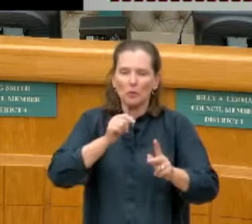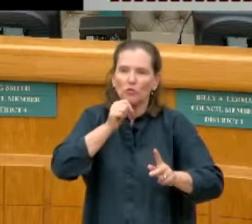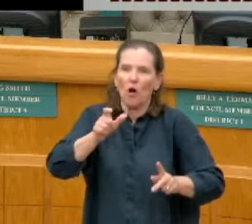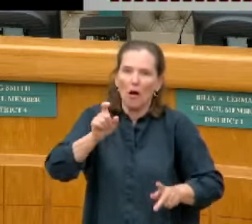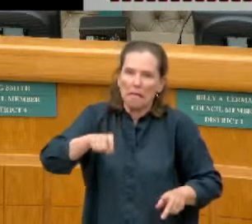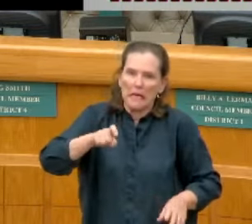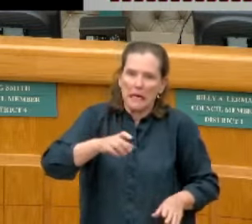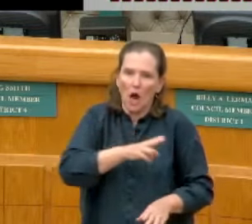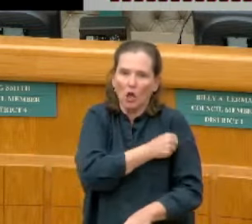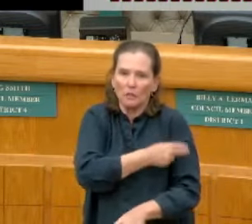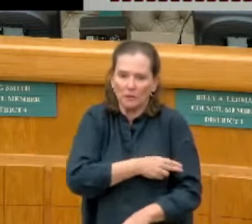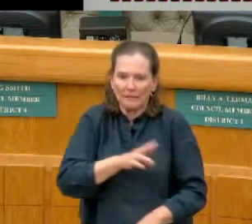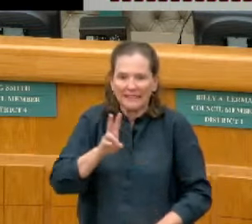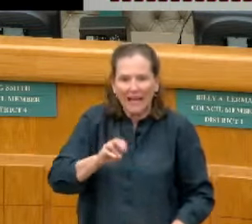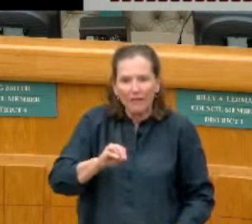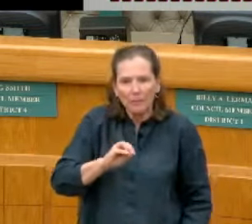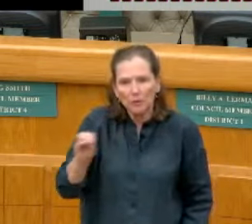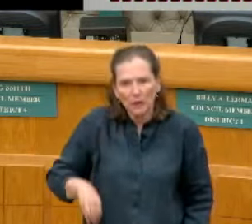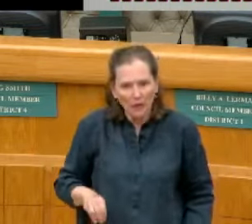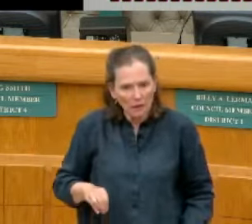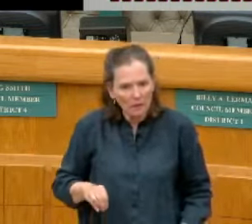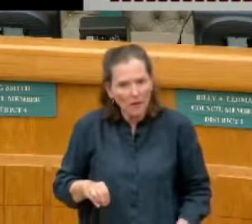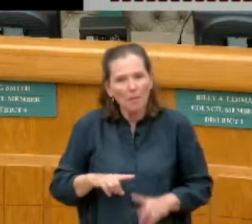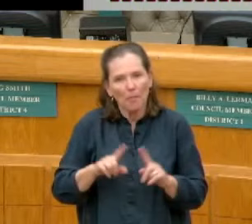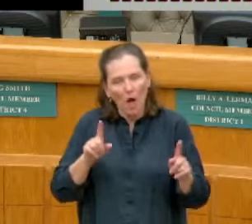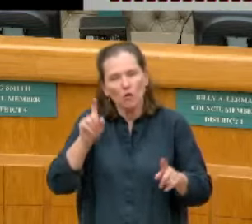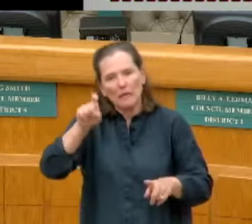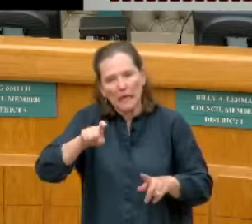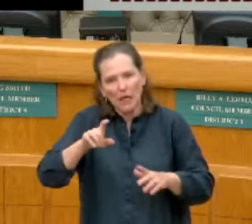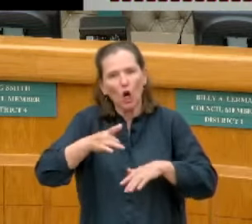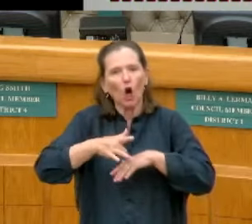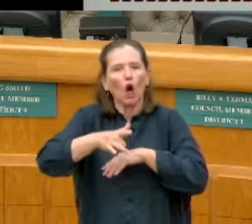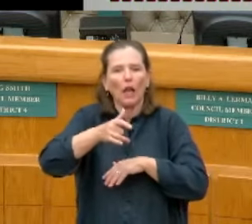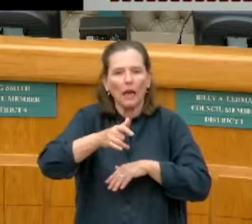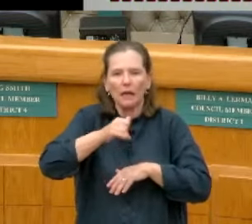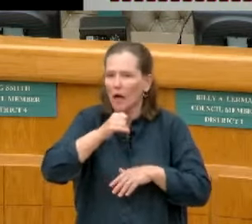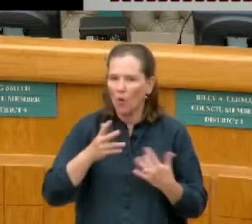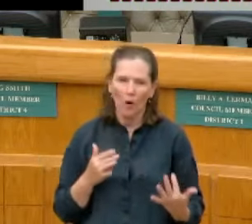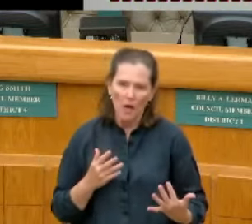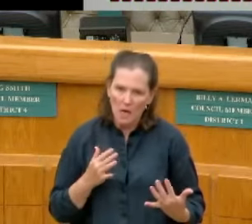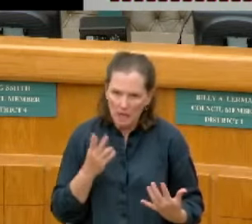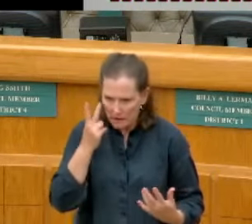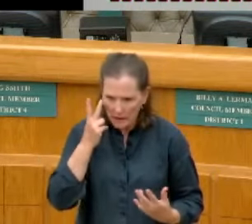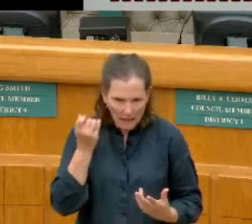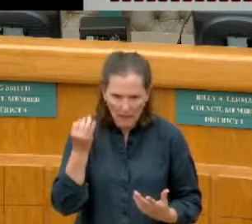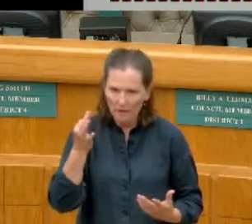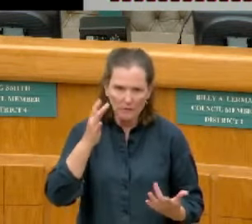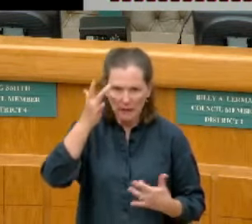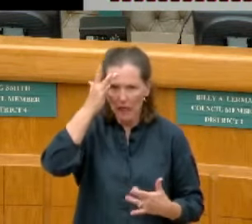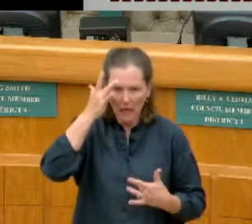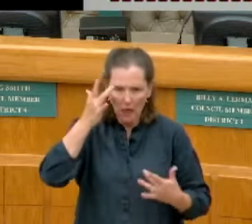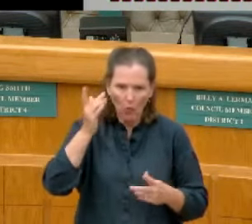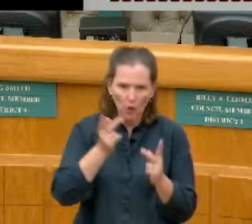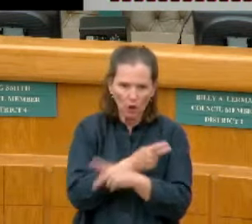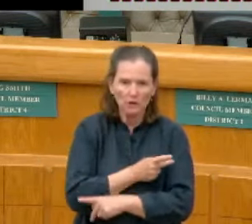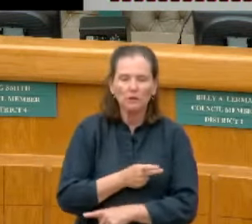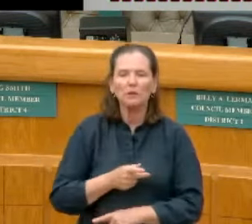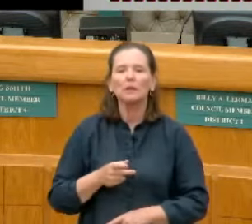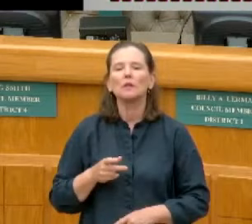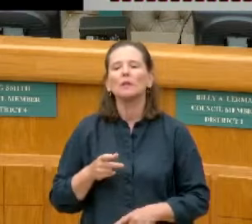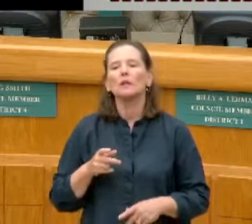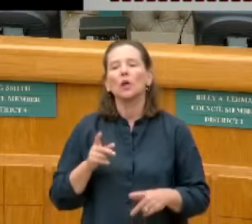death. The first location for the monoclonals is at the Physicians West building, which is across from the Old